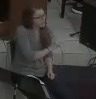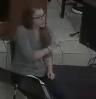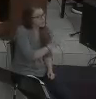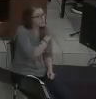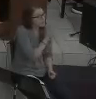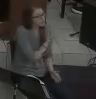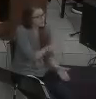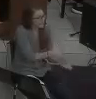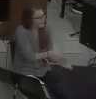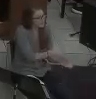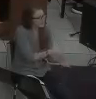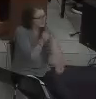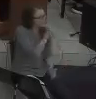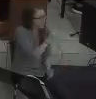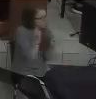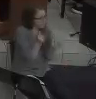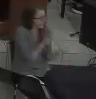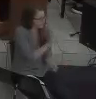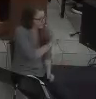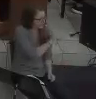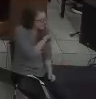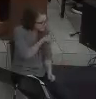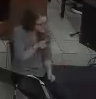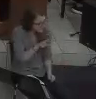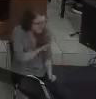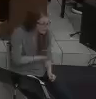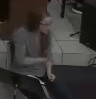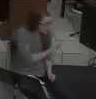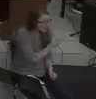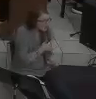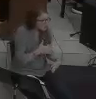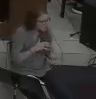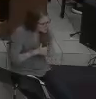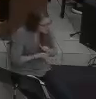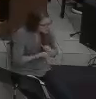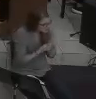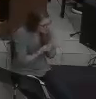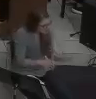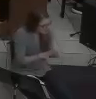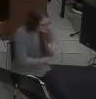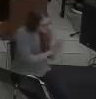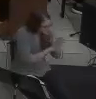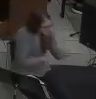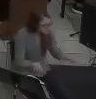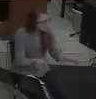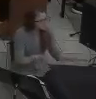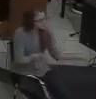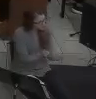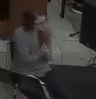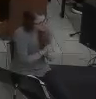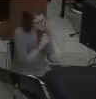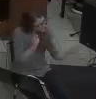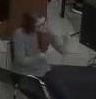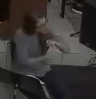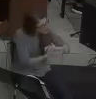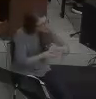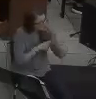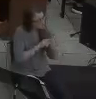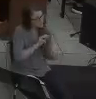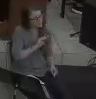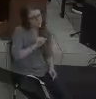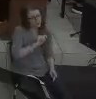grief of loss into the courage to work for change. I think of the Matthew Shepherd Foundation. It's a